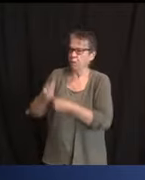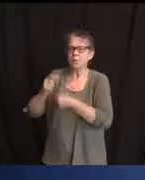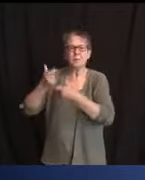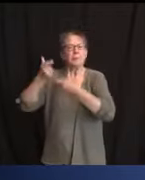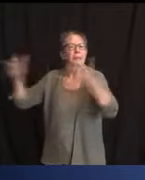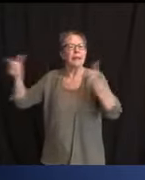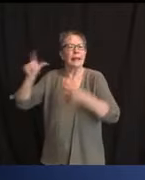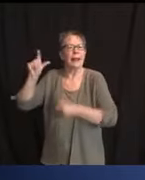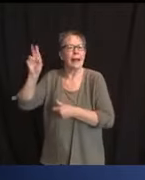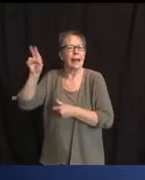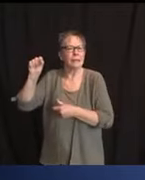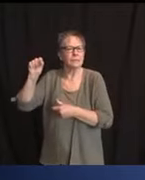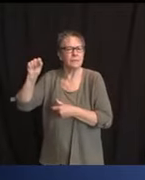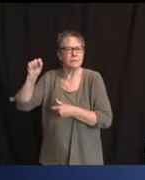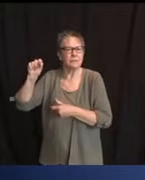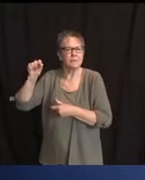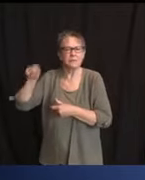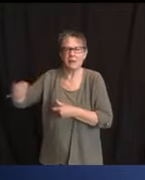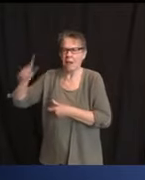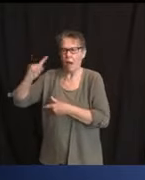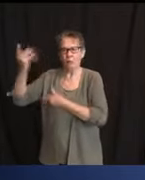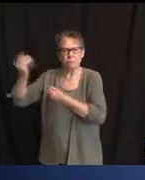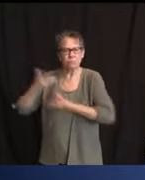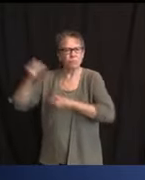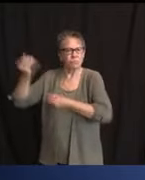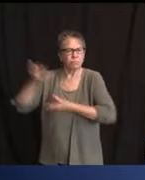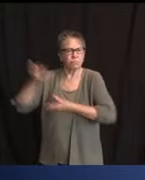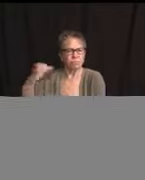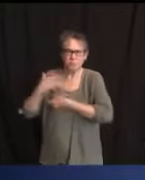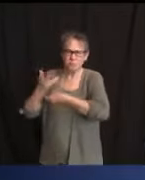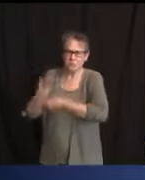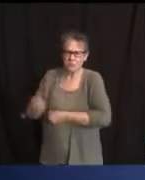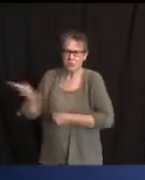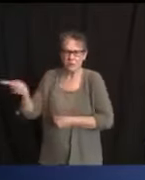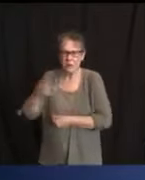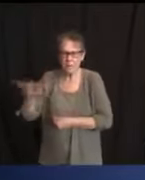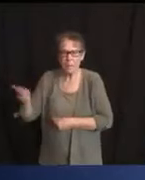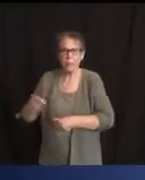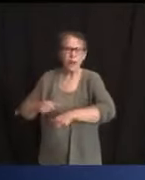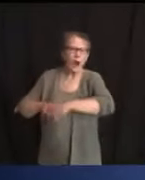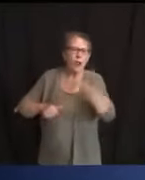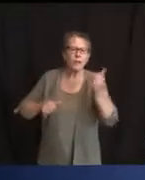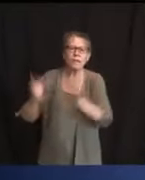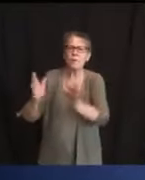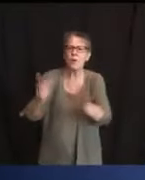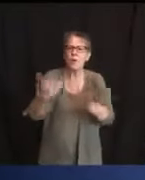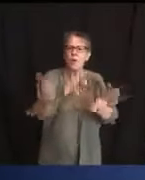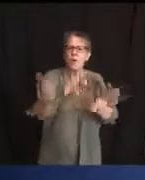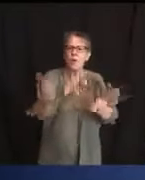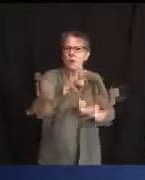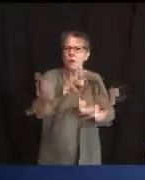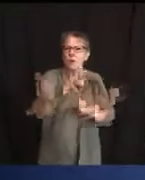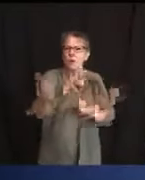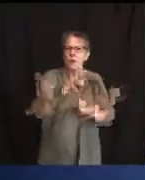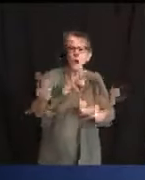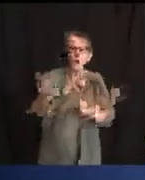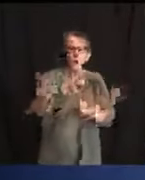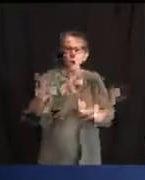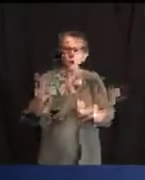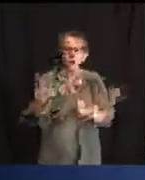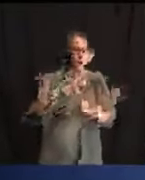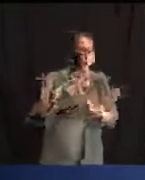from them. As time went on, and that was about 95% of all the results we were getting at the beginning. As time went on and you began to get a lot more laboratories